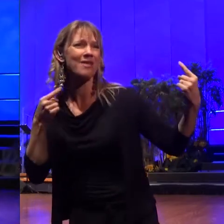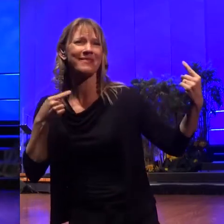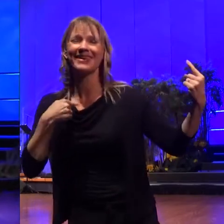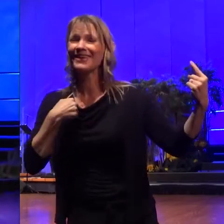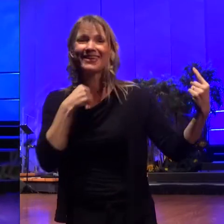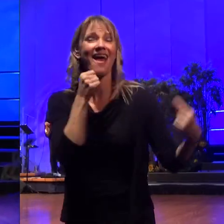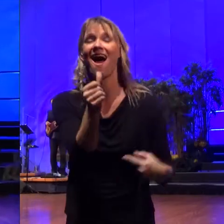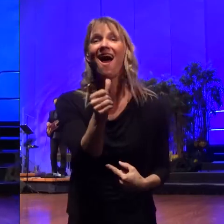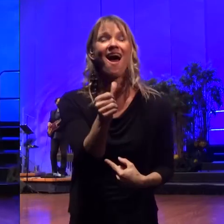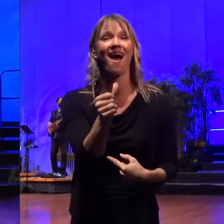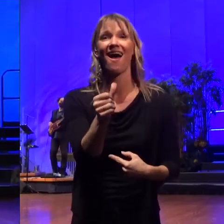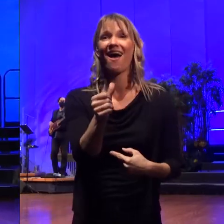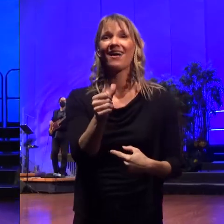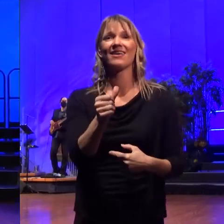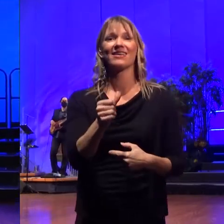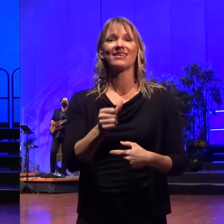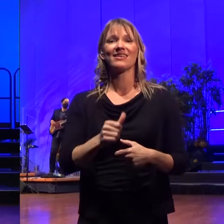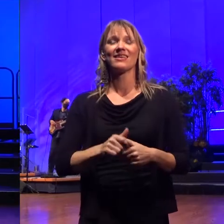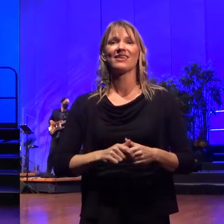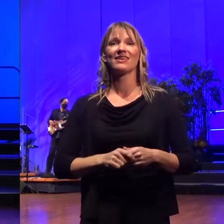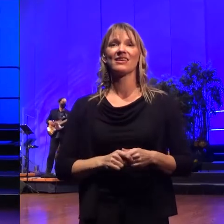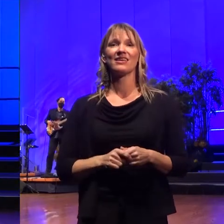I'm not your enemy.